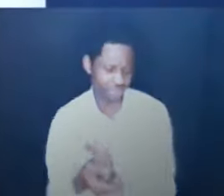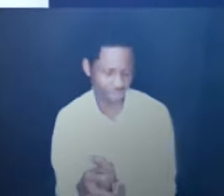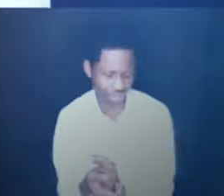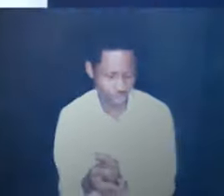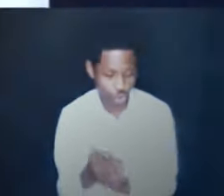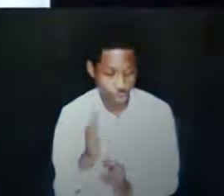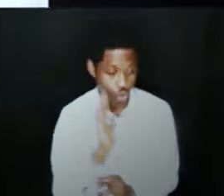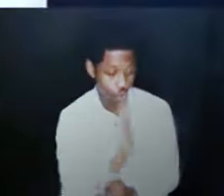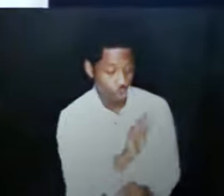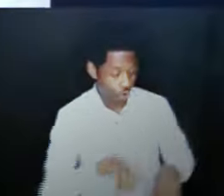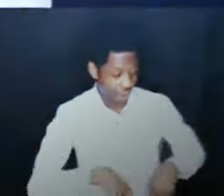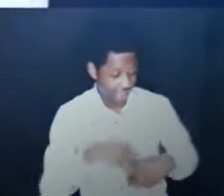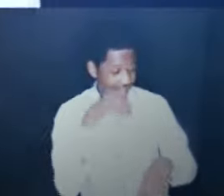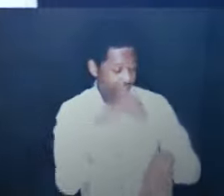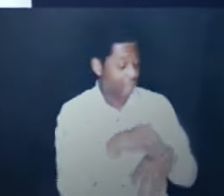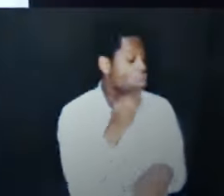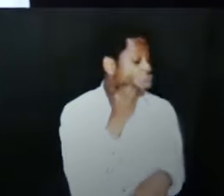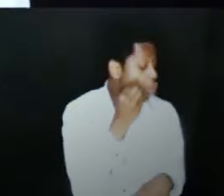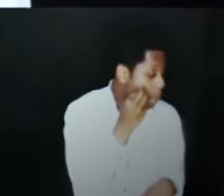But let